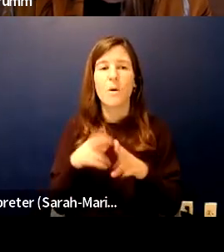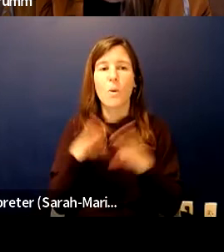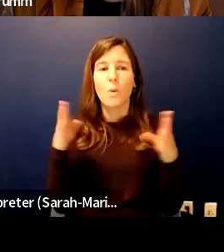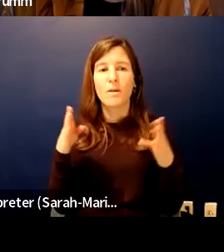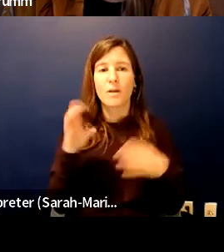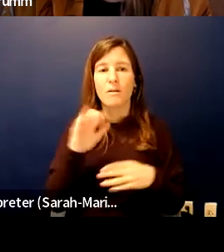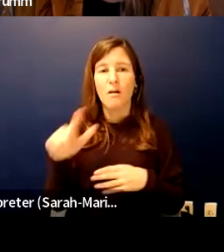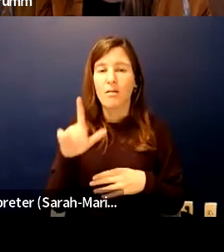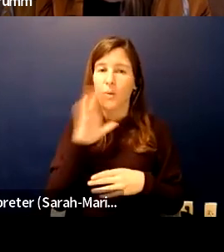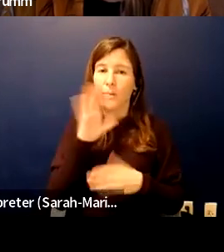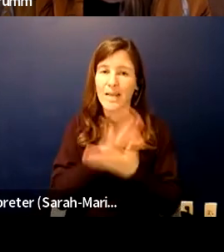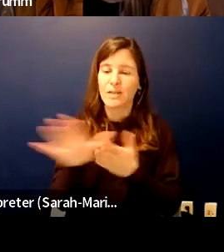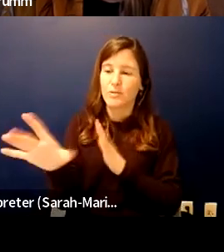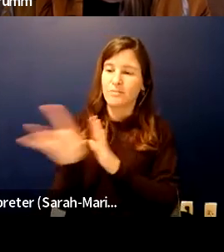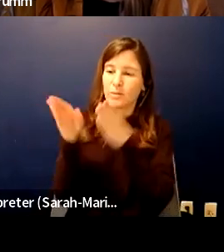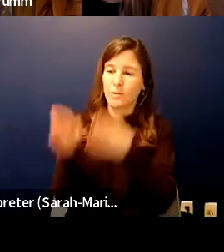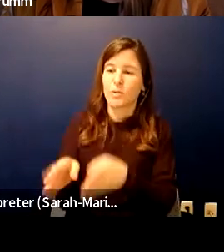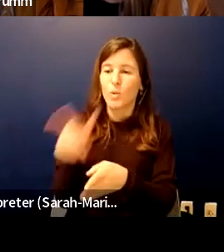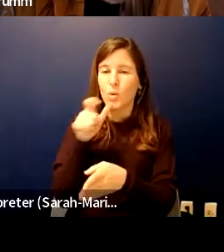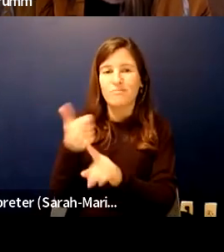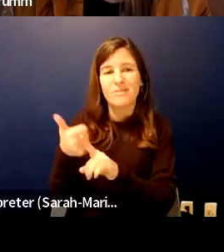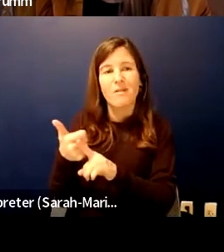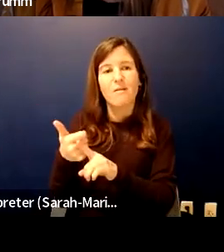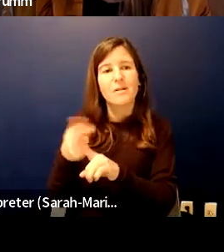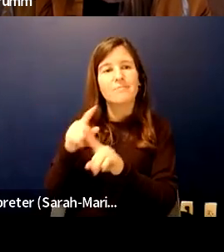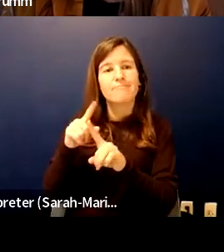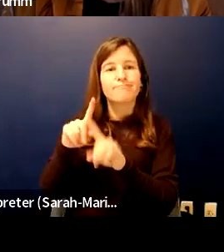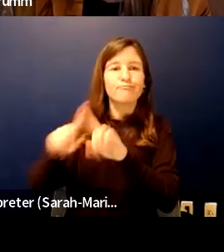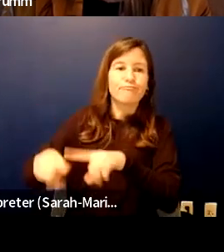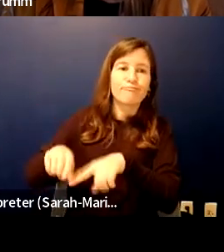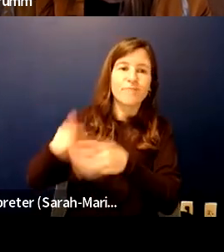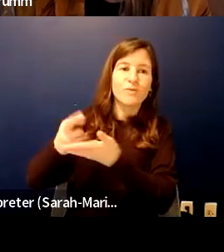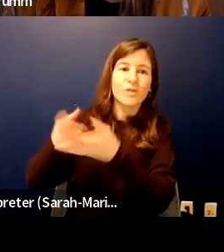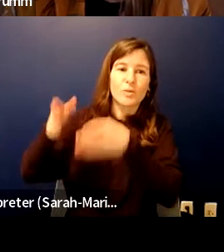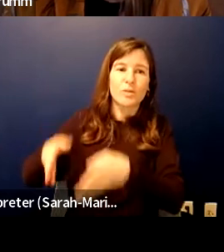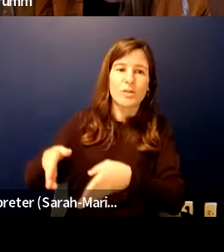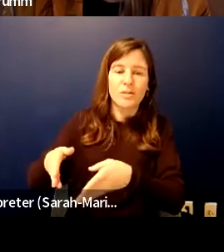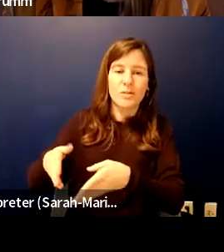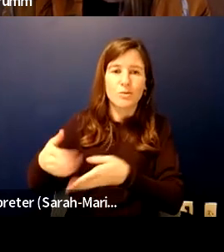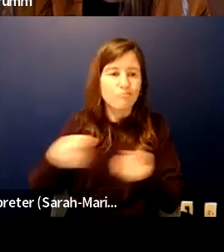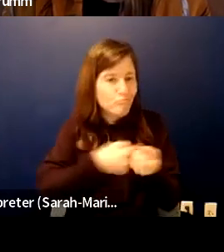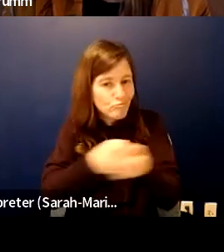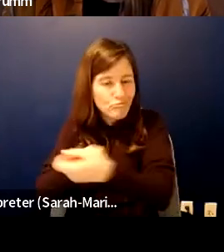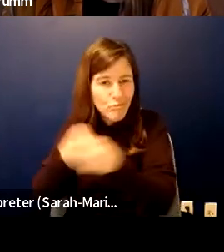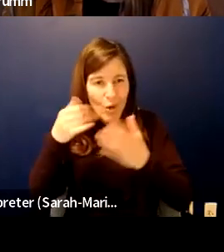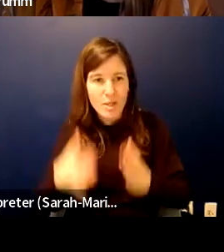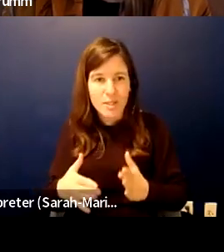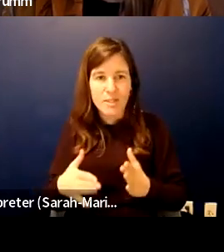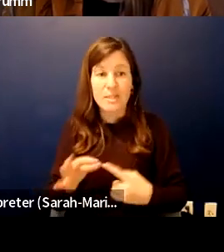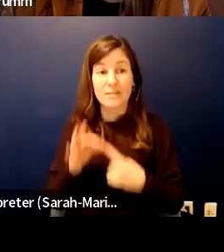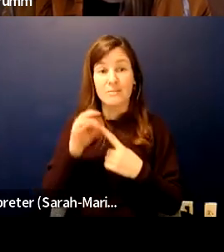your organization as this like resource person to kind of help the artist along the way, especially for like young and up and